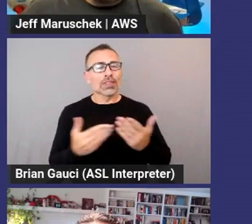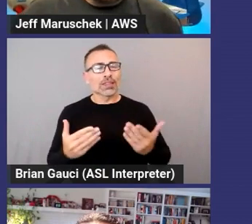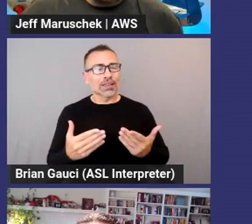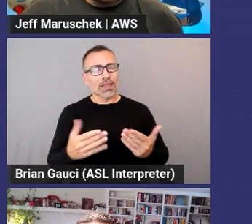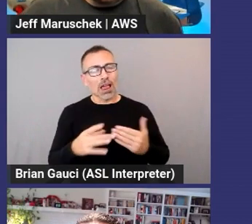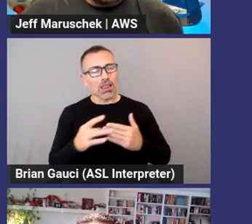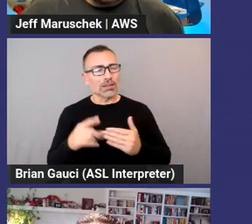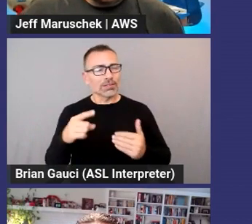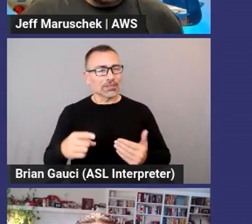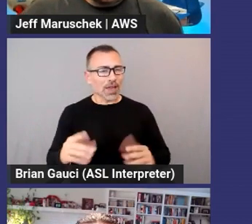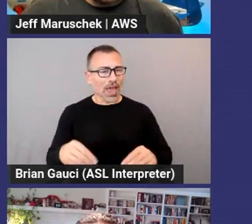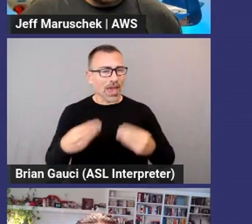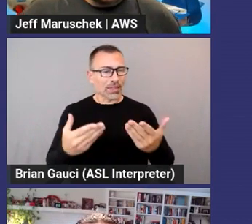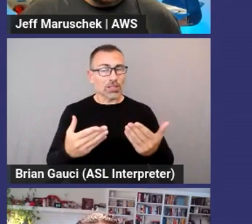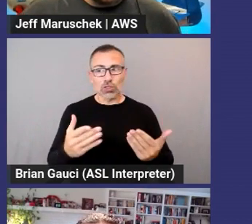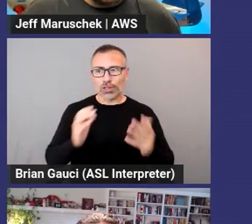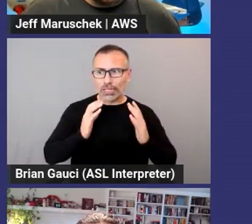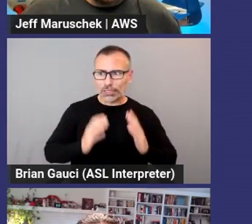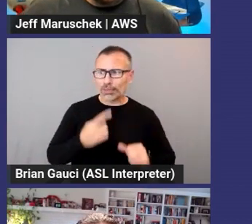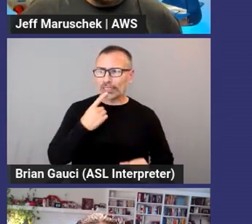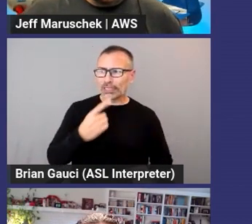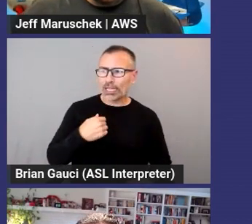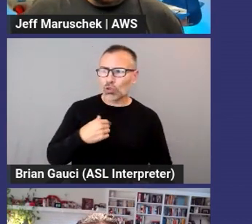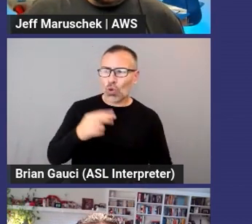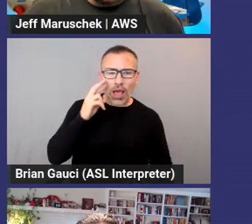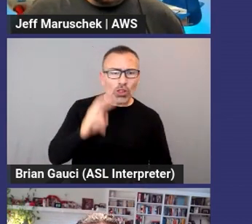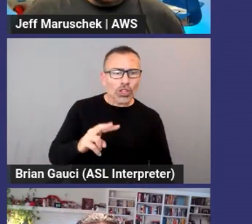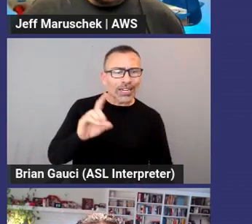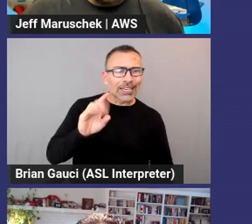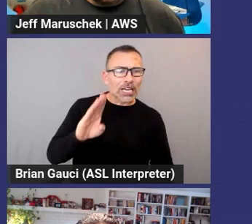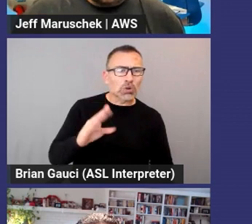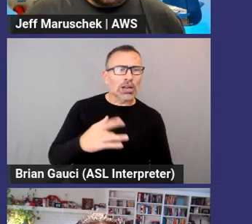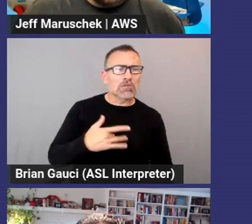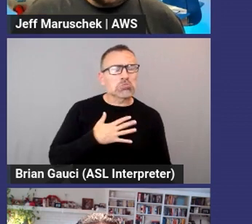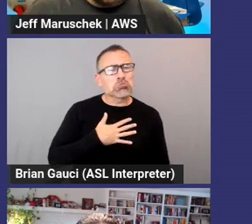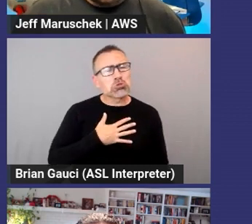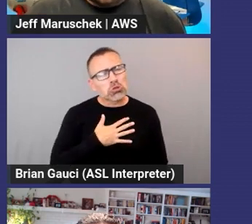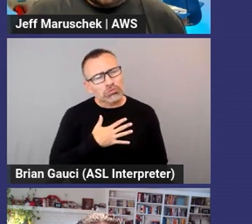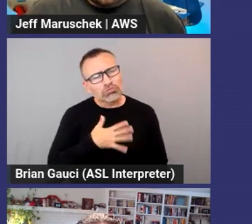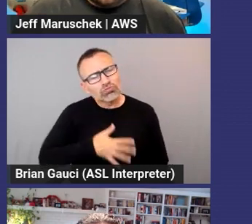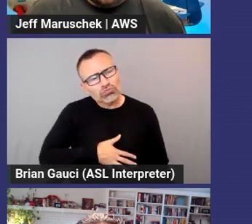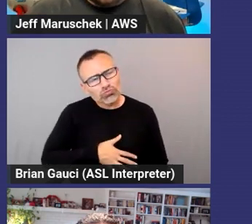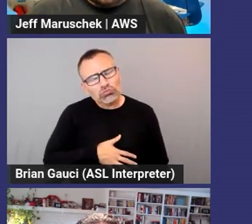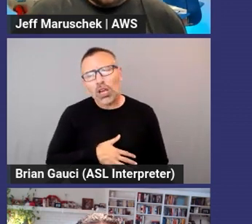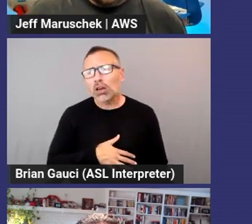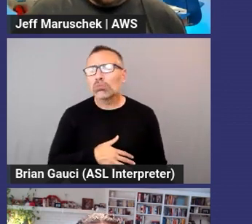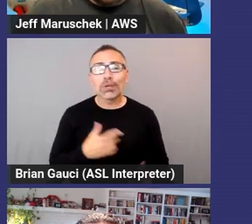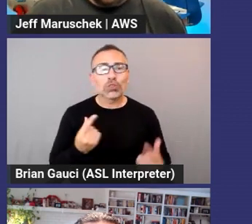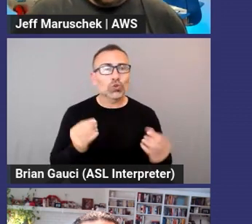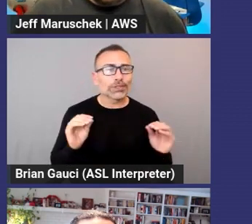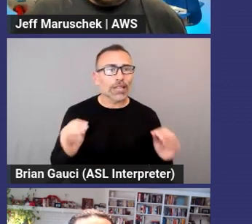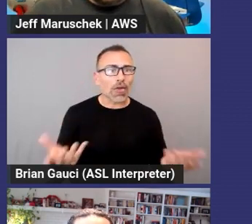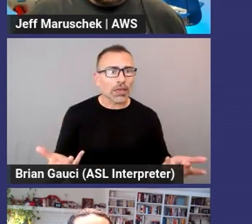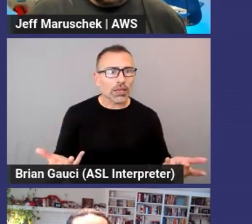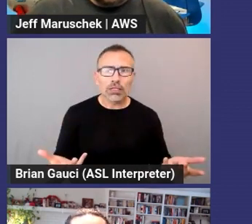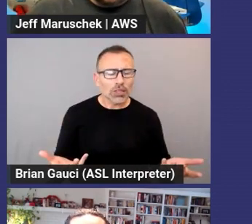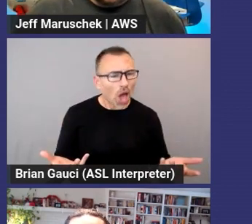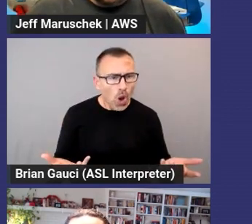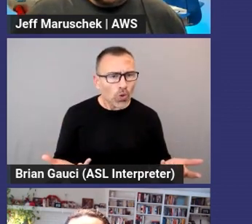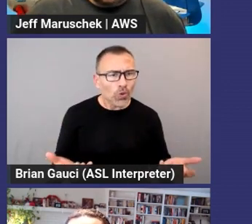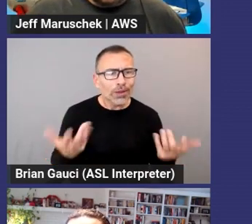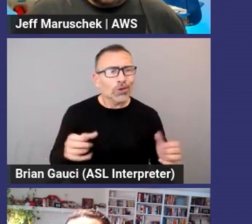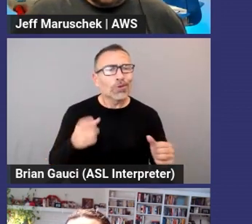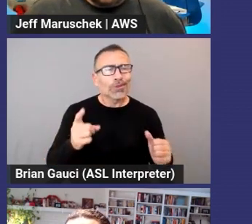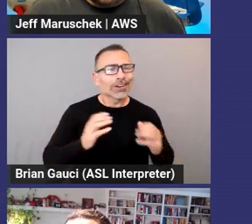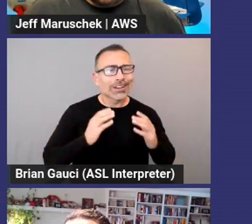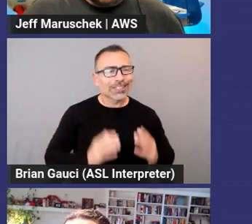us, do I look at a dashboard and feel sad and do nothing about it? So we don't want our customers to be sad. And this is why we came